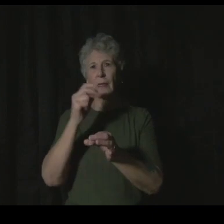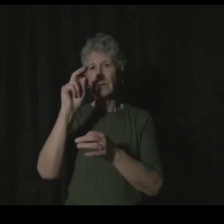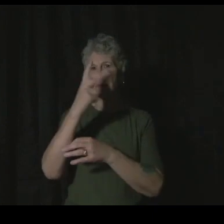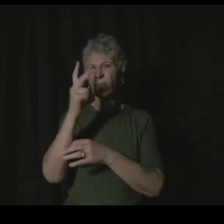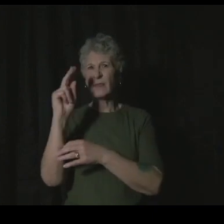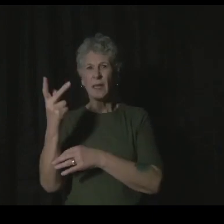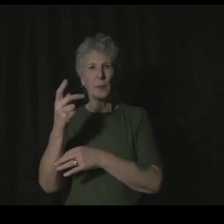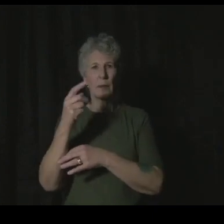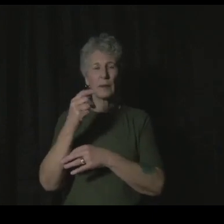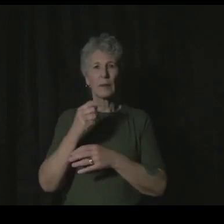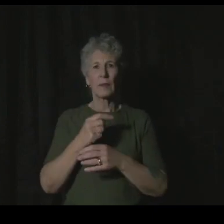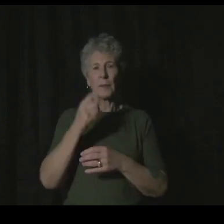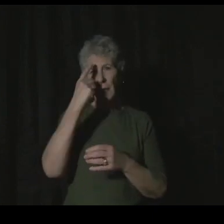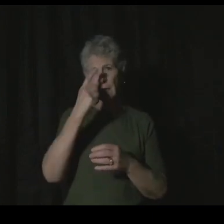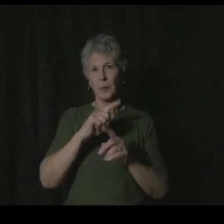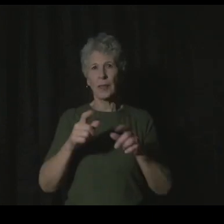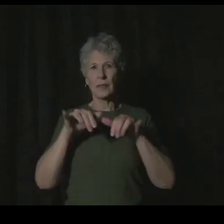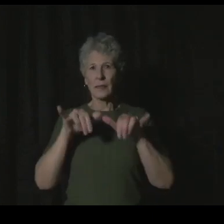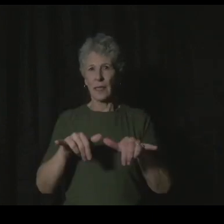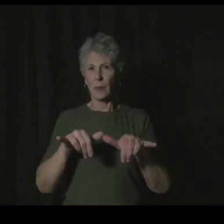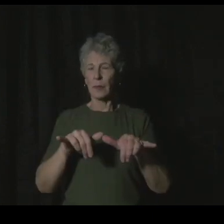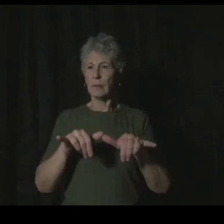double-minded, but to be stable.